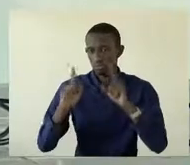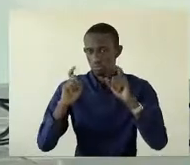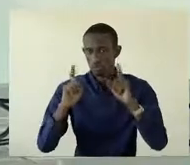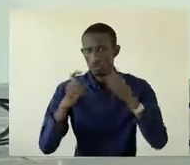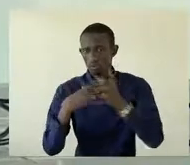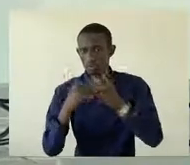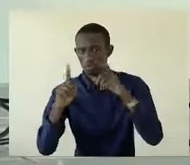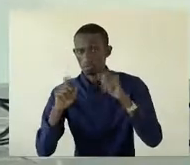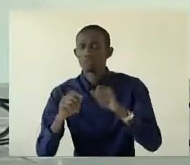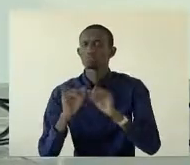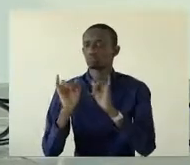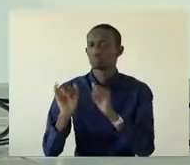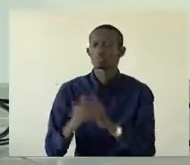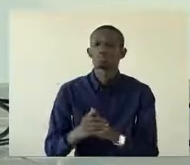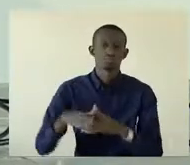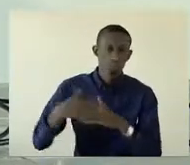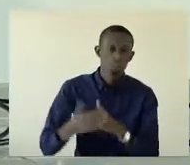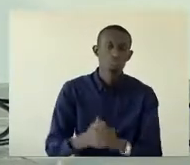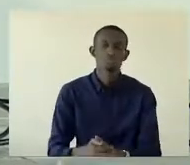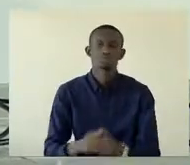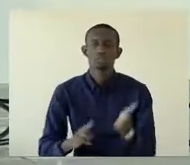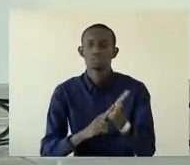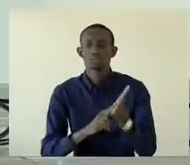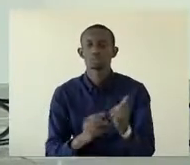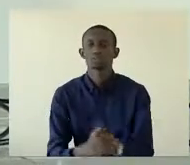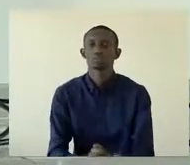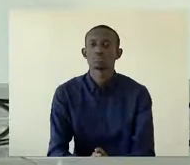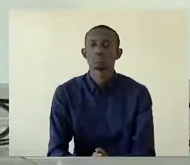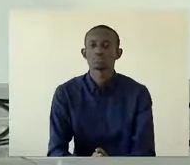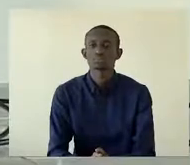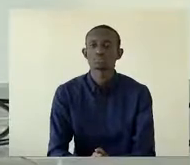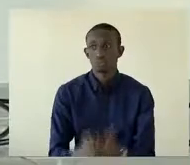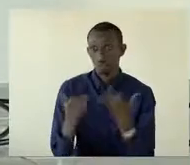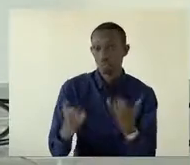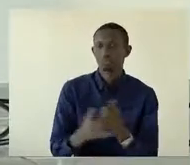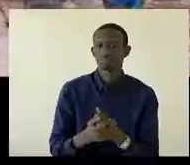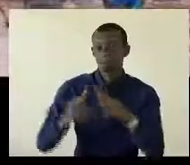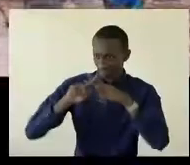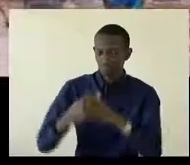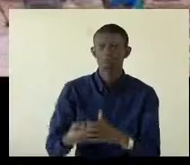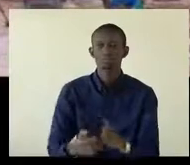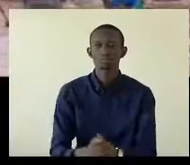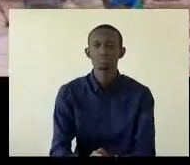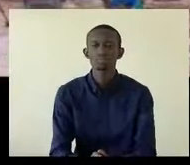then you can refer to it after. So, here we start.